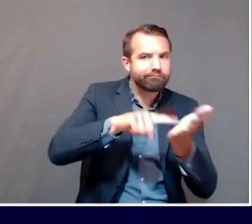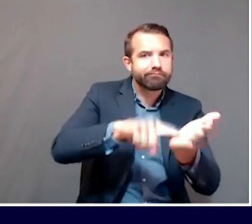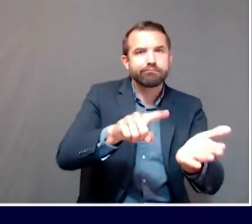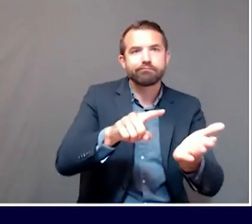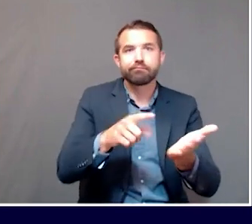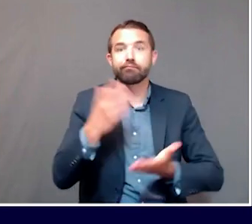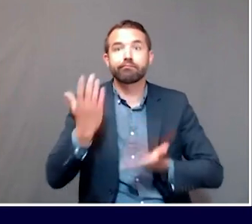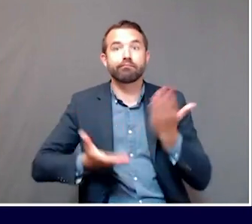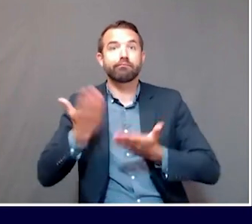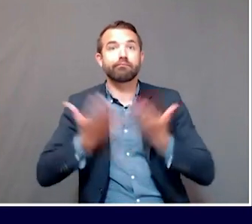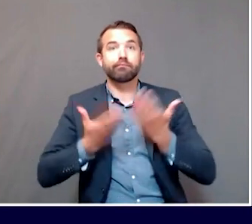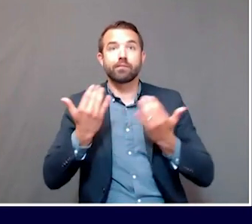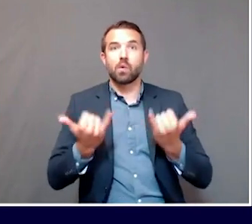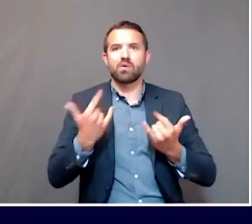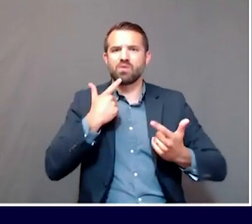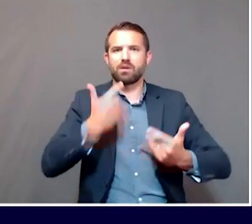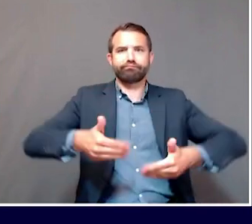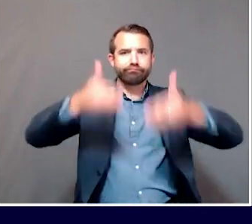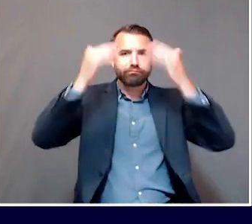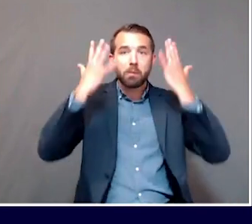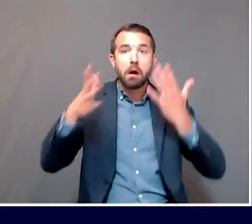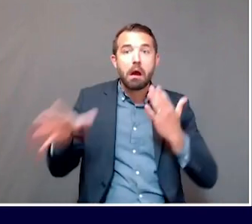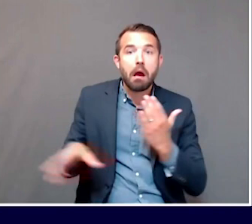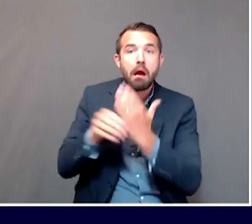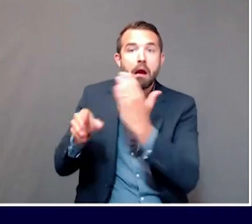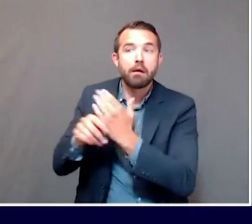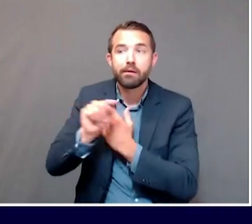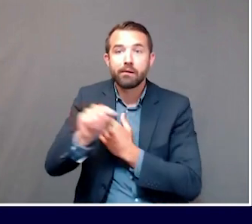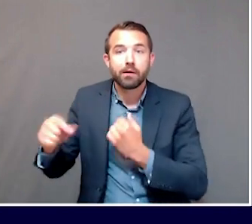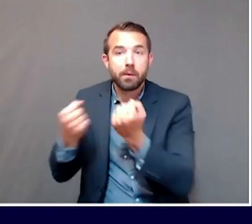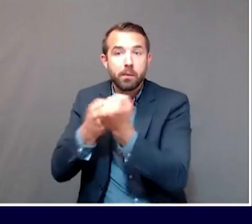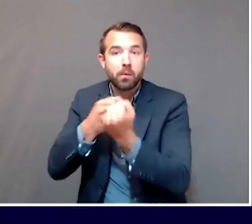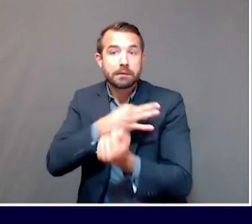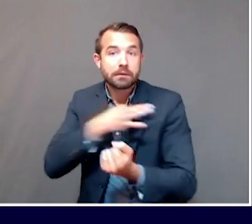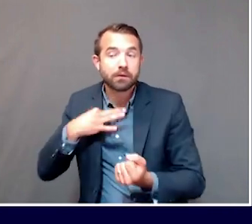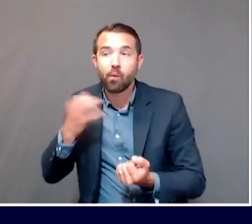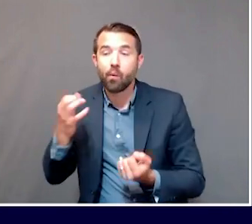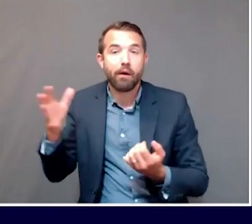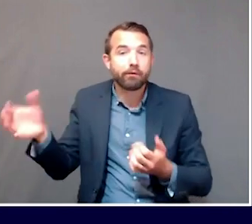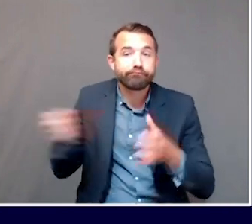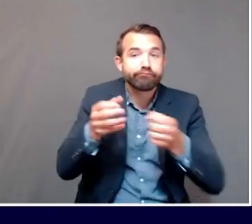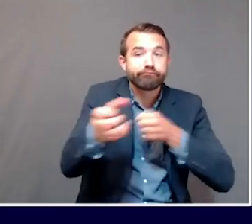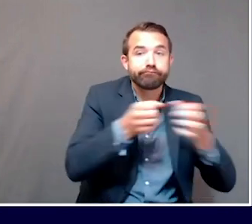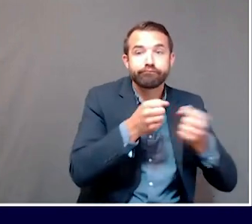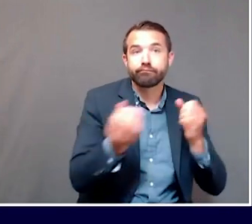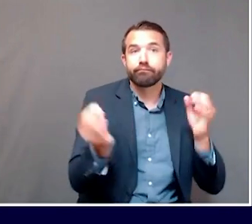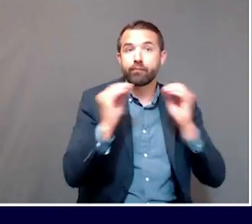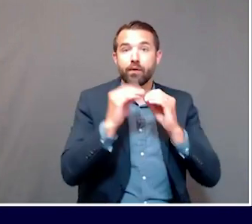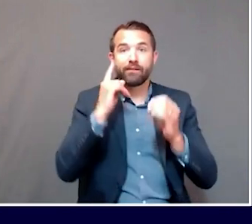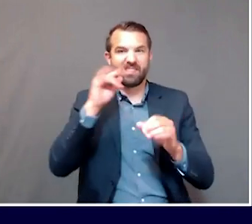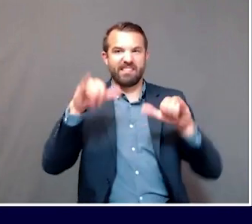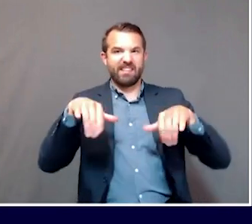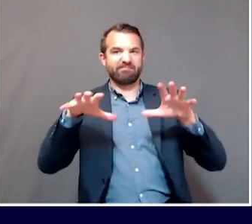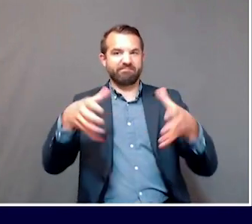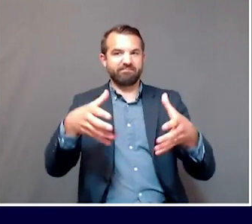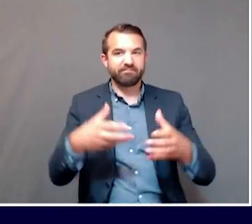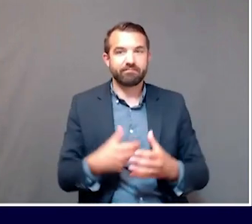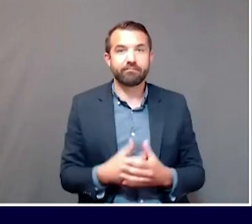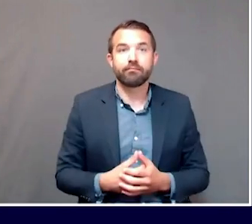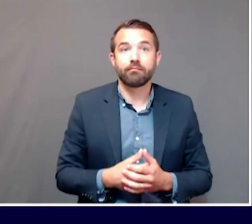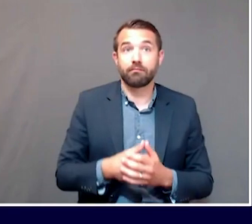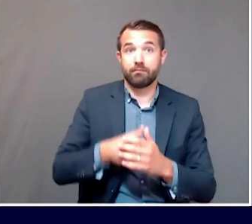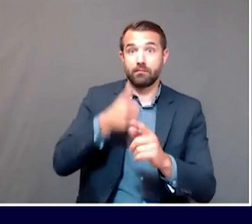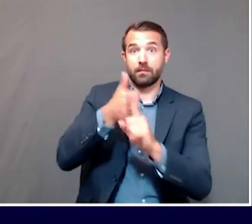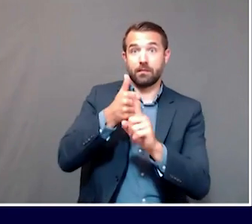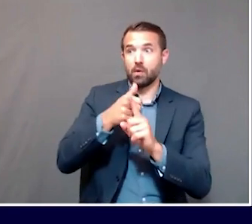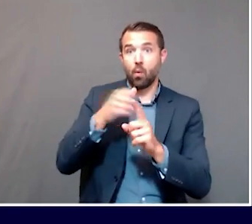officer, and pretty much every town has a code enforcement officer. So additional staff time for one of them or someone designated by them,